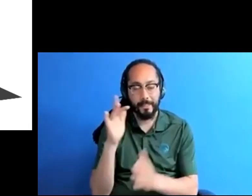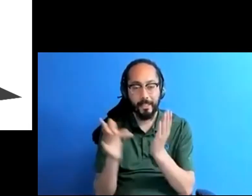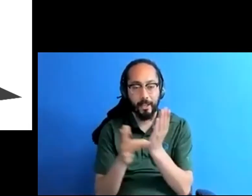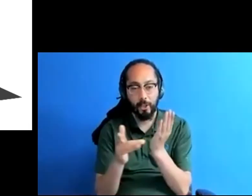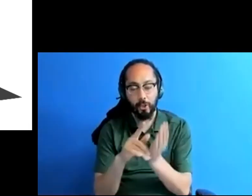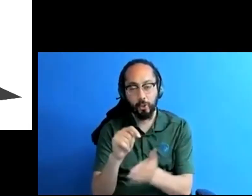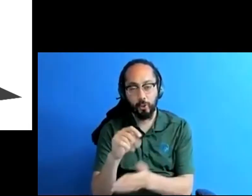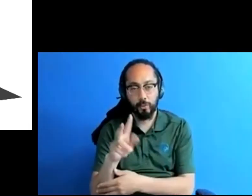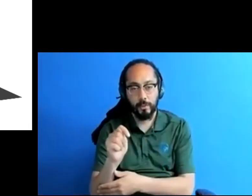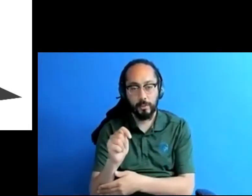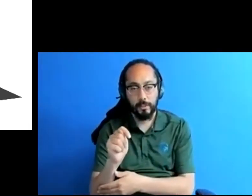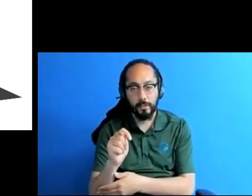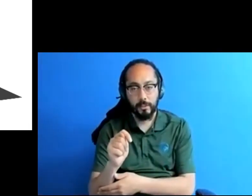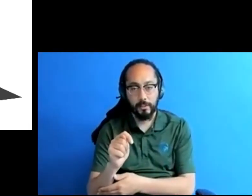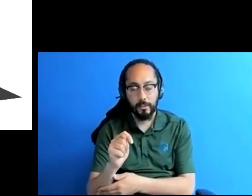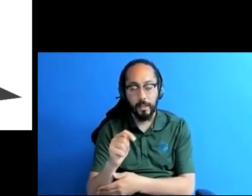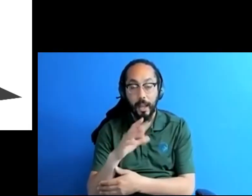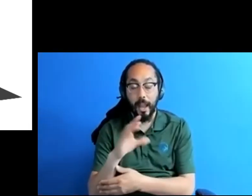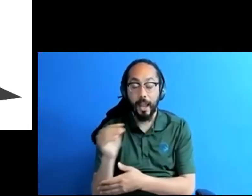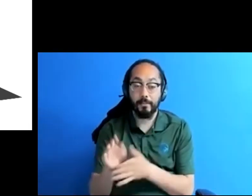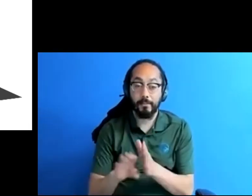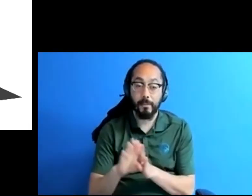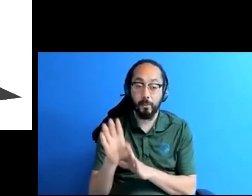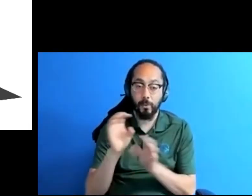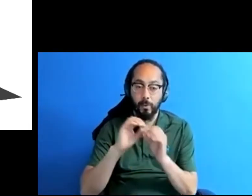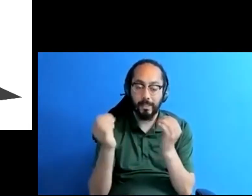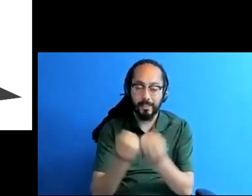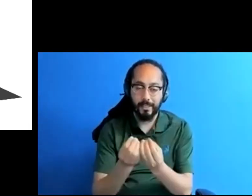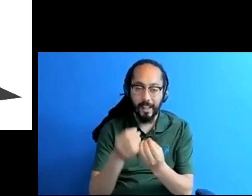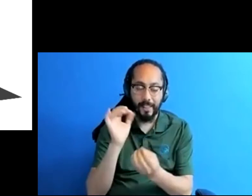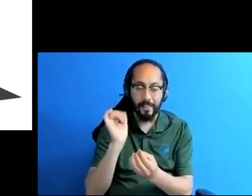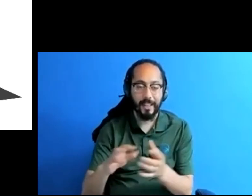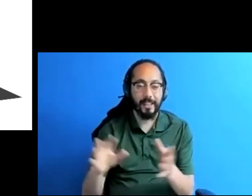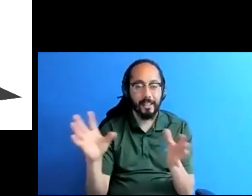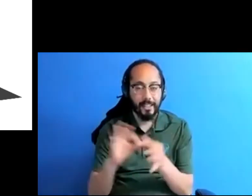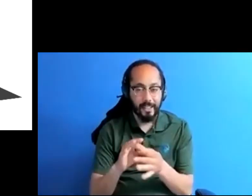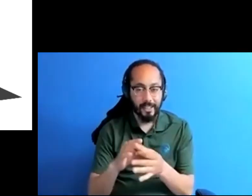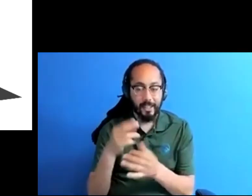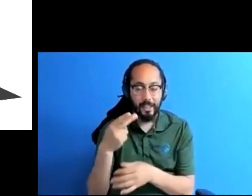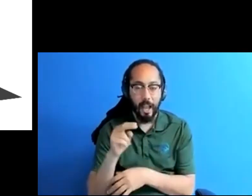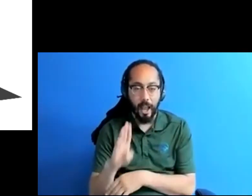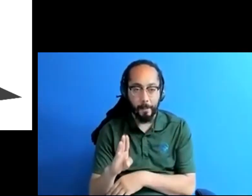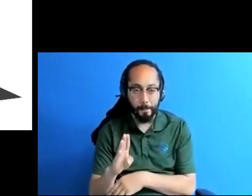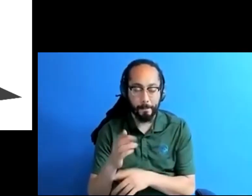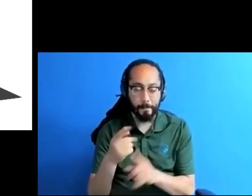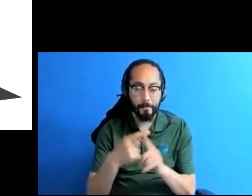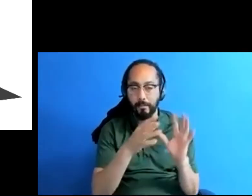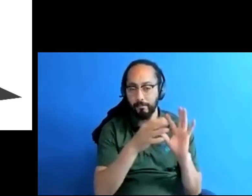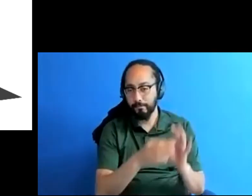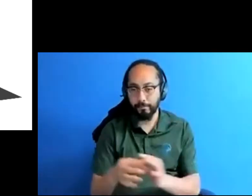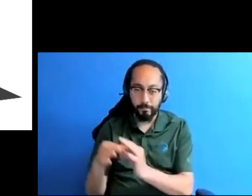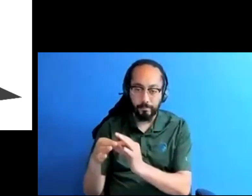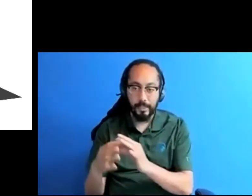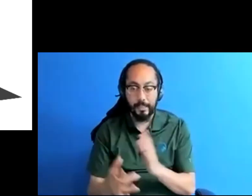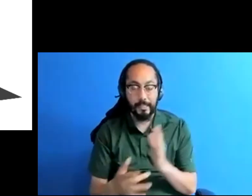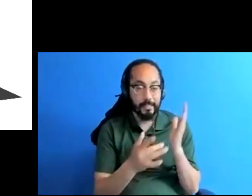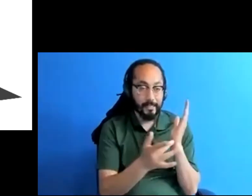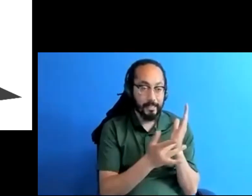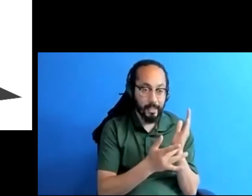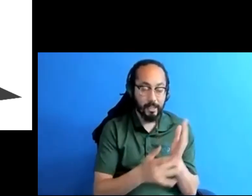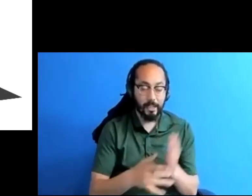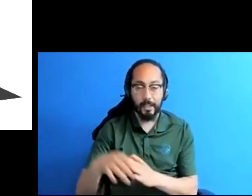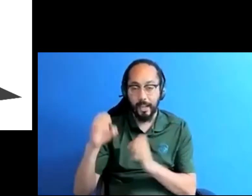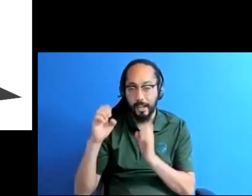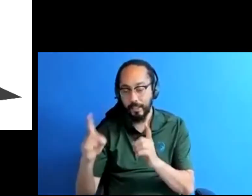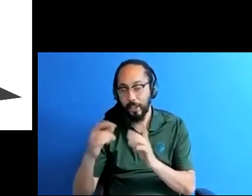organization that is the link, the hub between the technology industry, education, and arts and culture